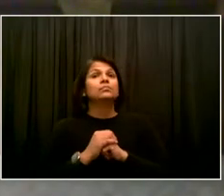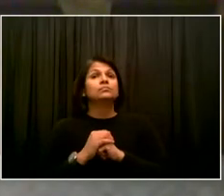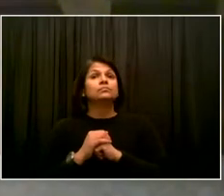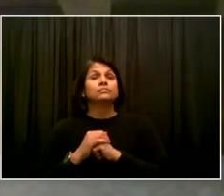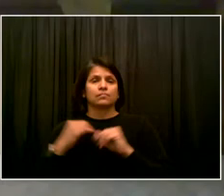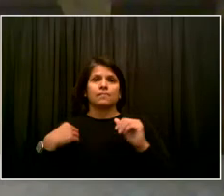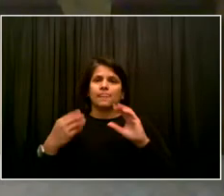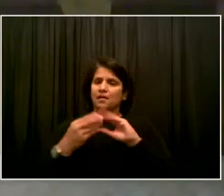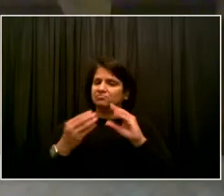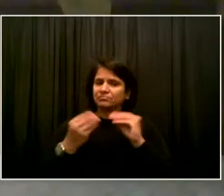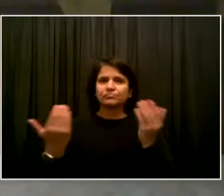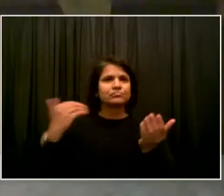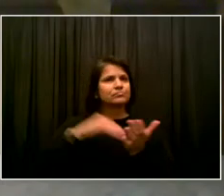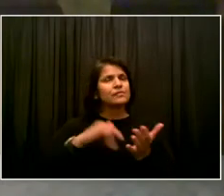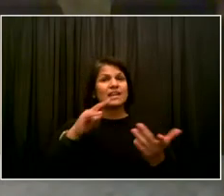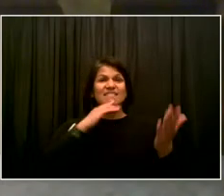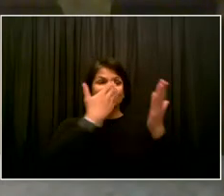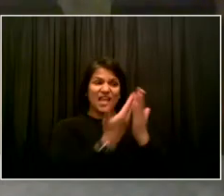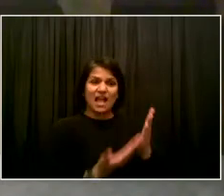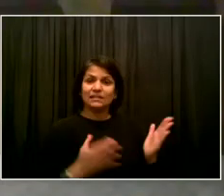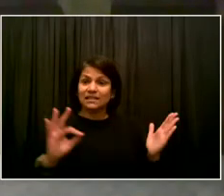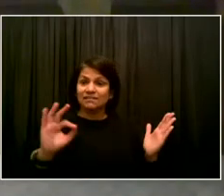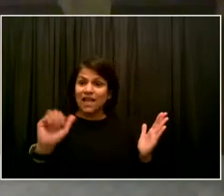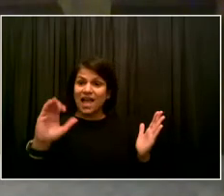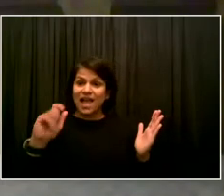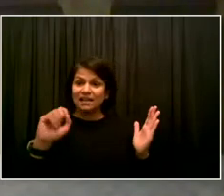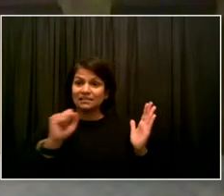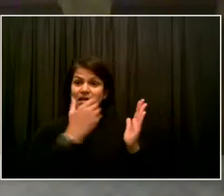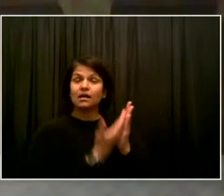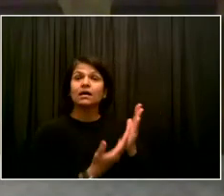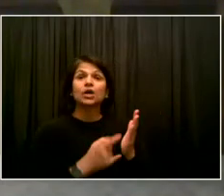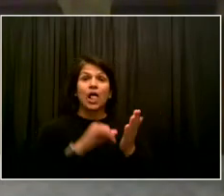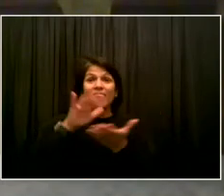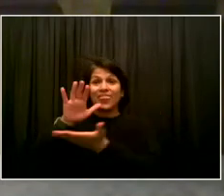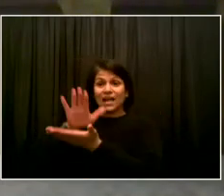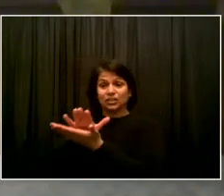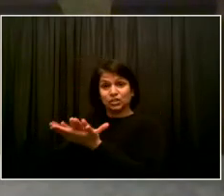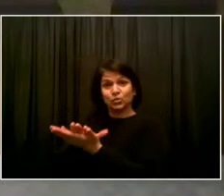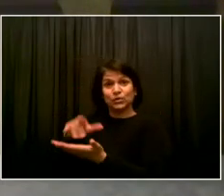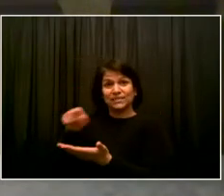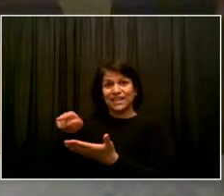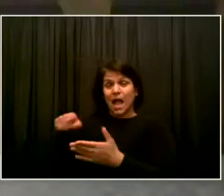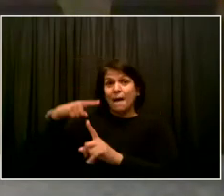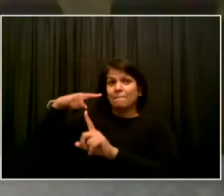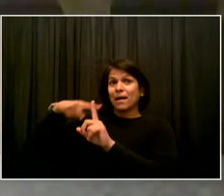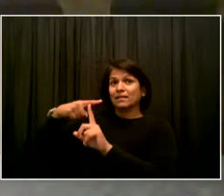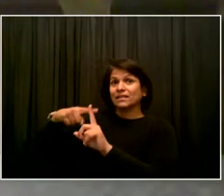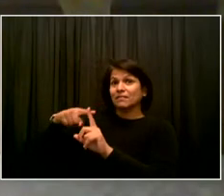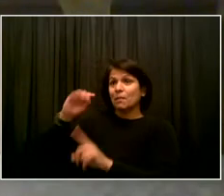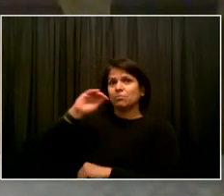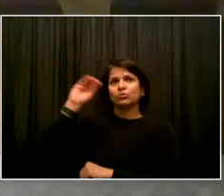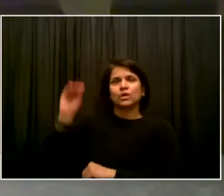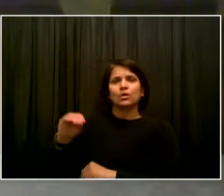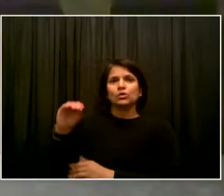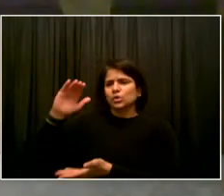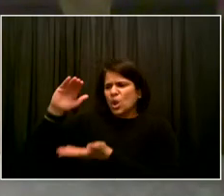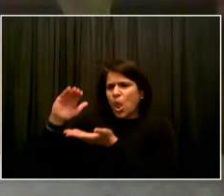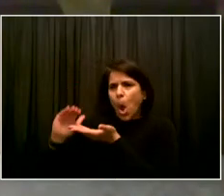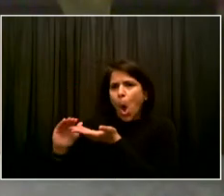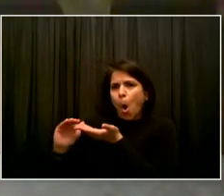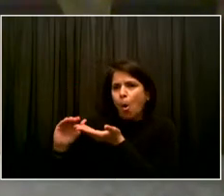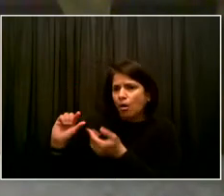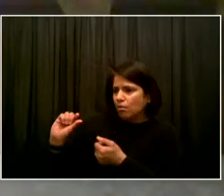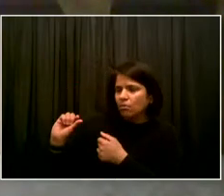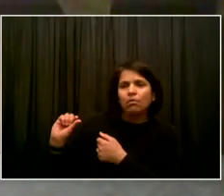virus positivity rate in city school is low. That is a fact. Because of